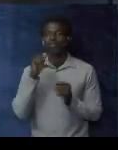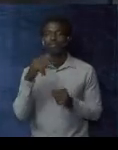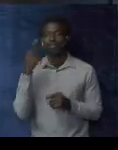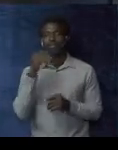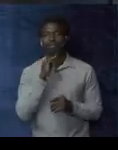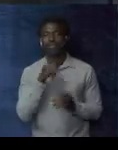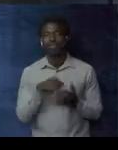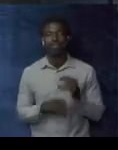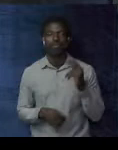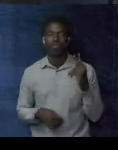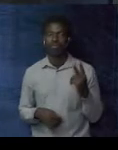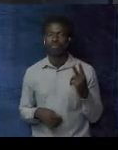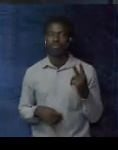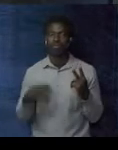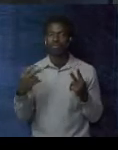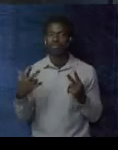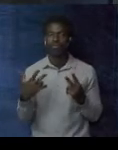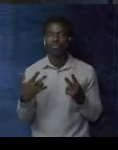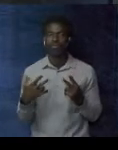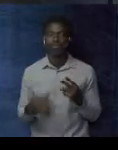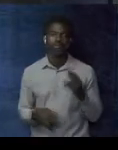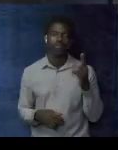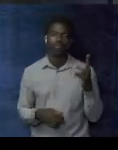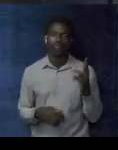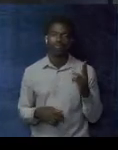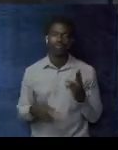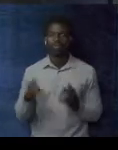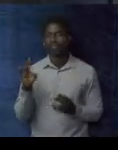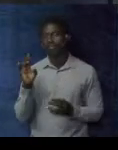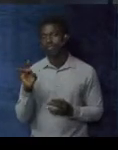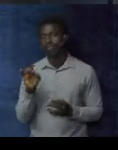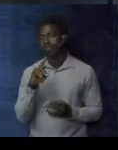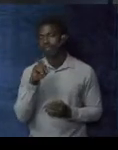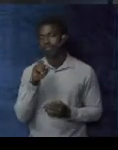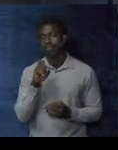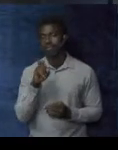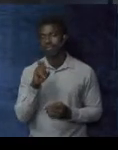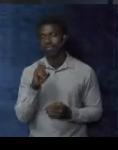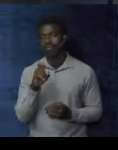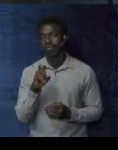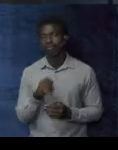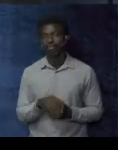see. Is it 2? Is it 3? Is it 6? Is it 8?